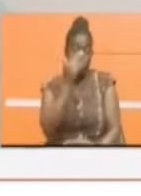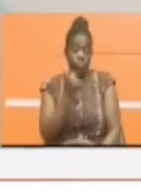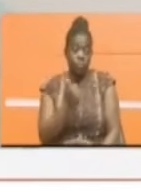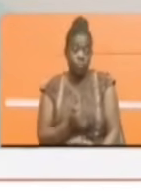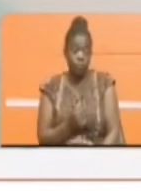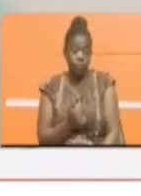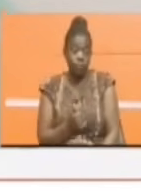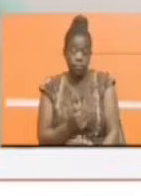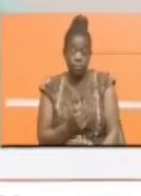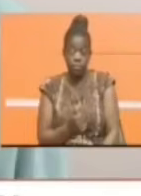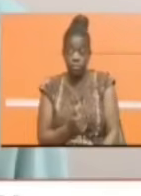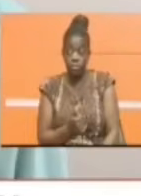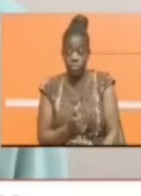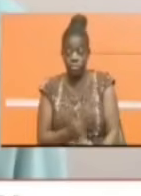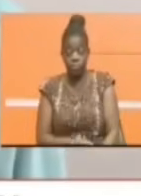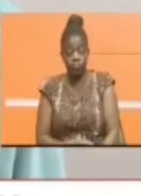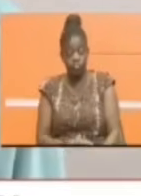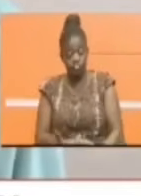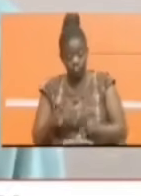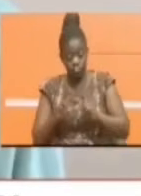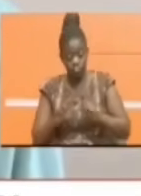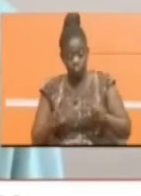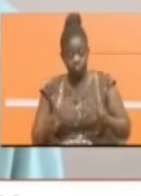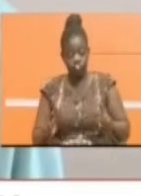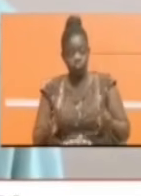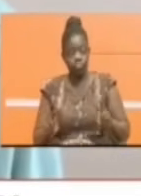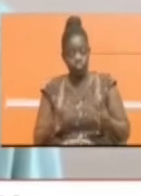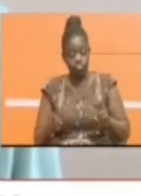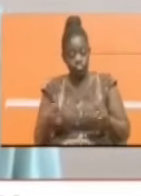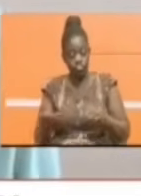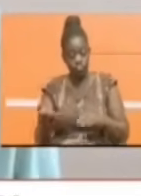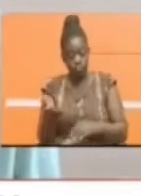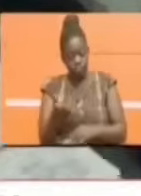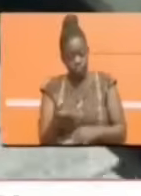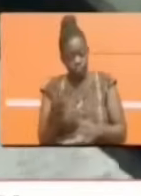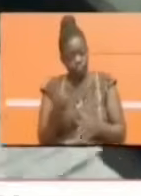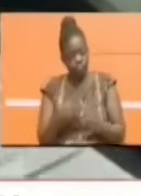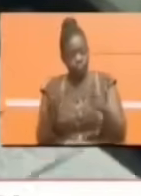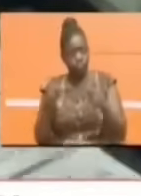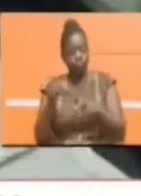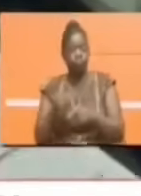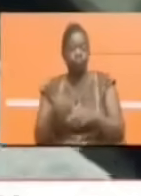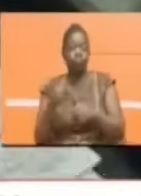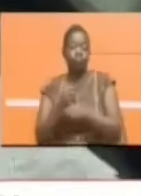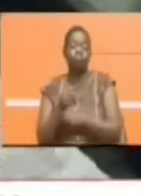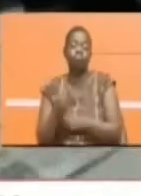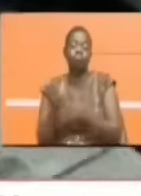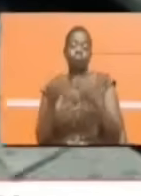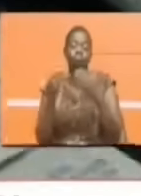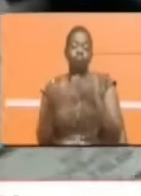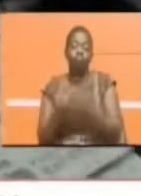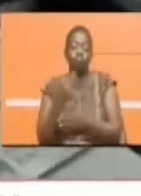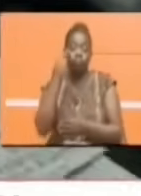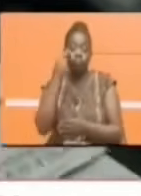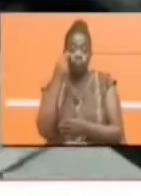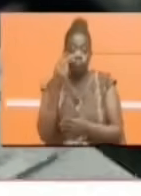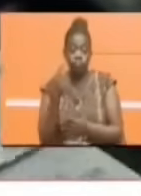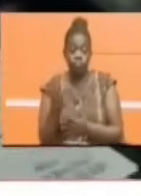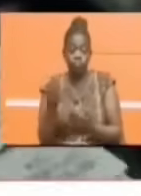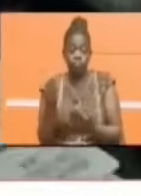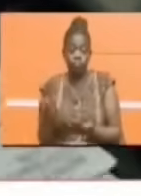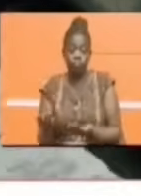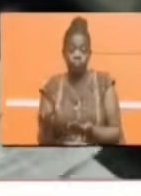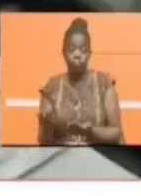they look critically analyze what happens in society. Asimye New Vision olw'okuvaayo n'enteekateeka eno gya